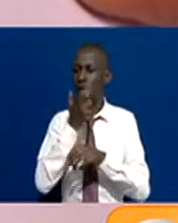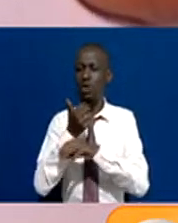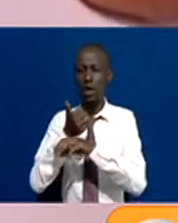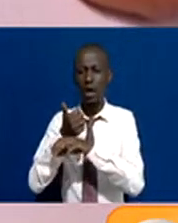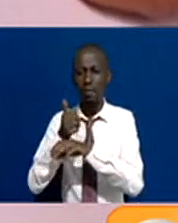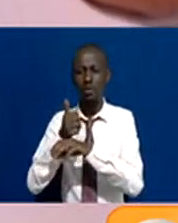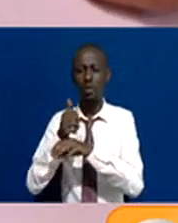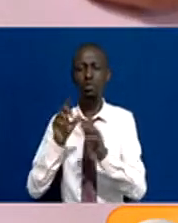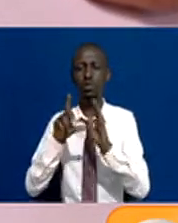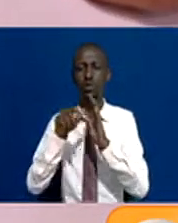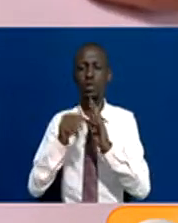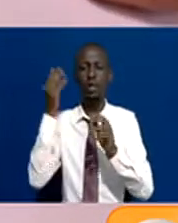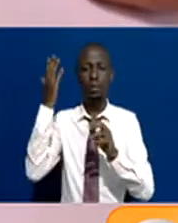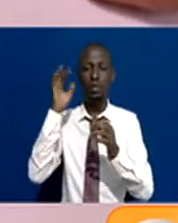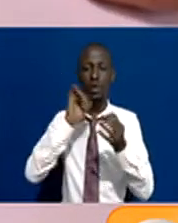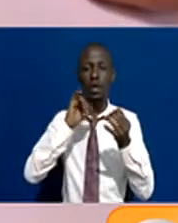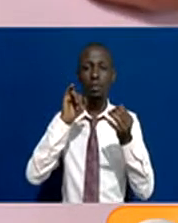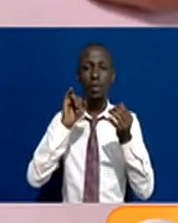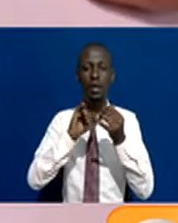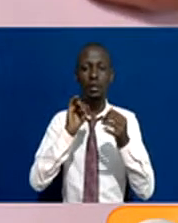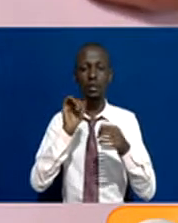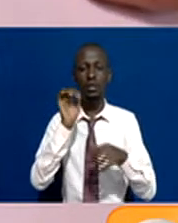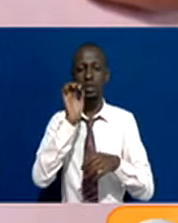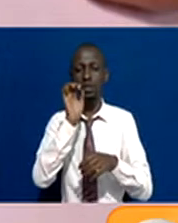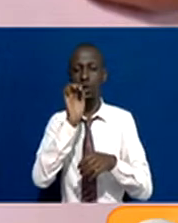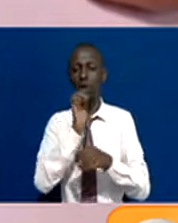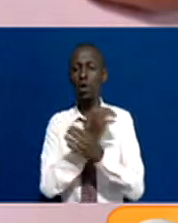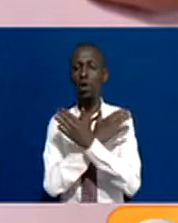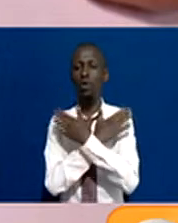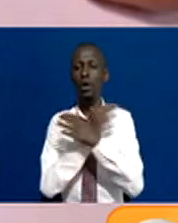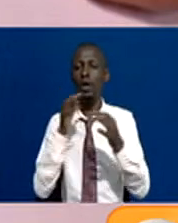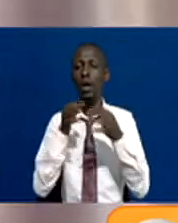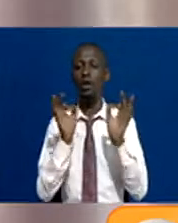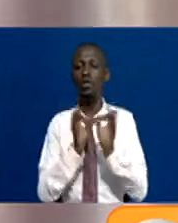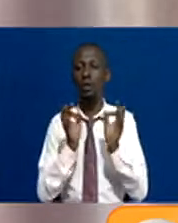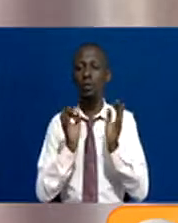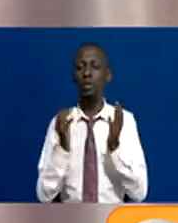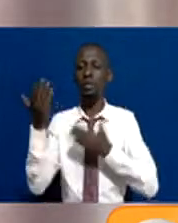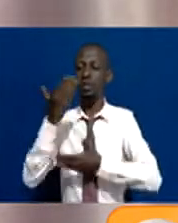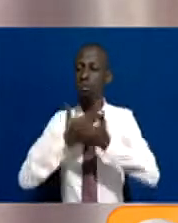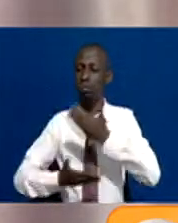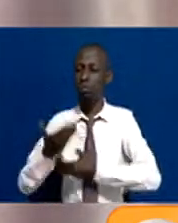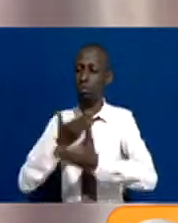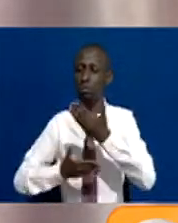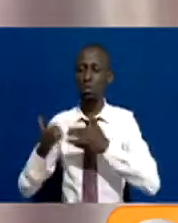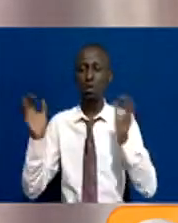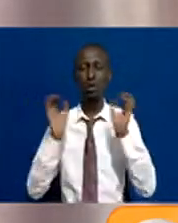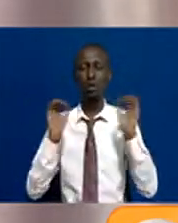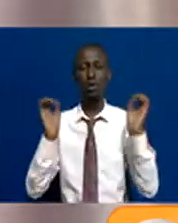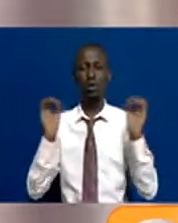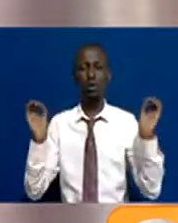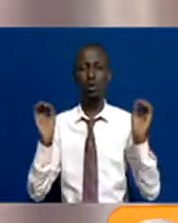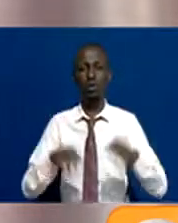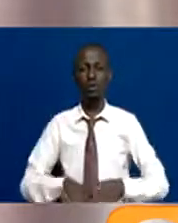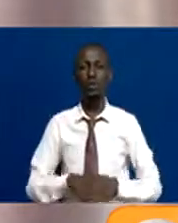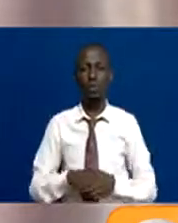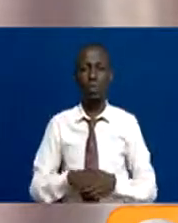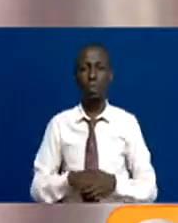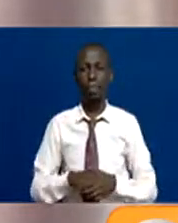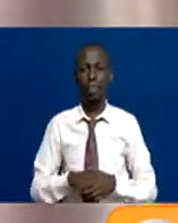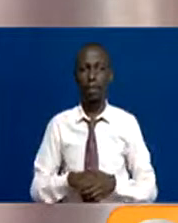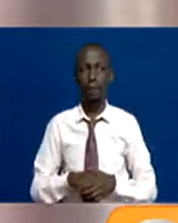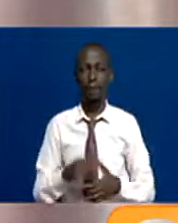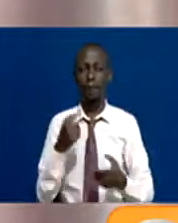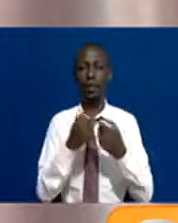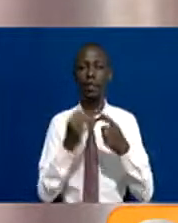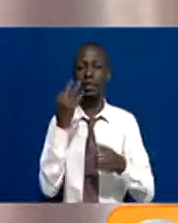escalating to her ex-husband isolating her from friends and family. I want to say 3 years into the